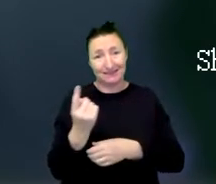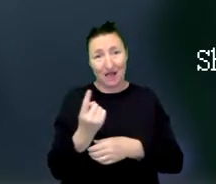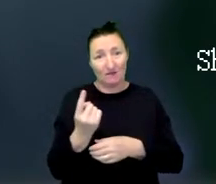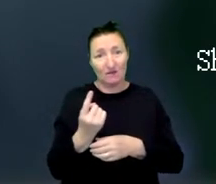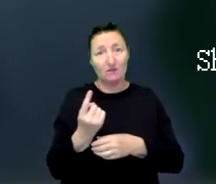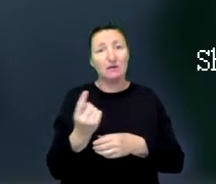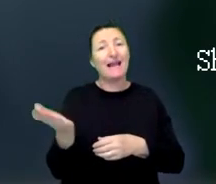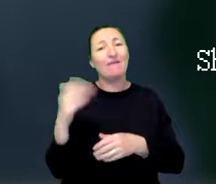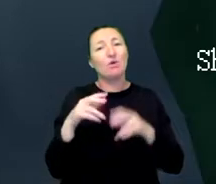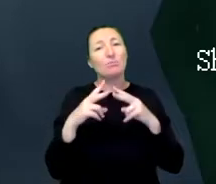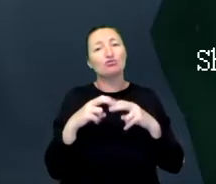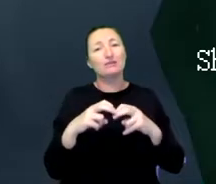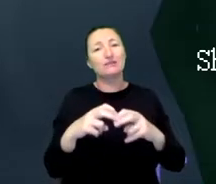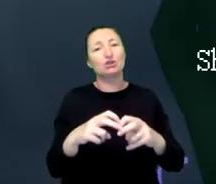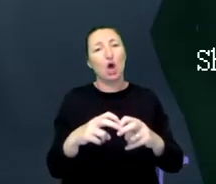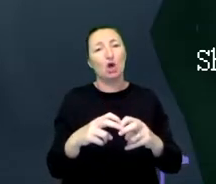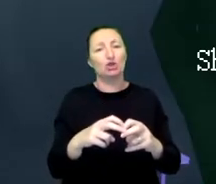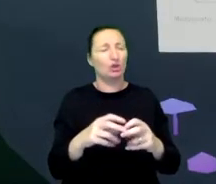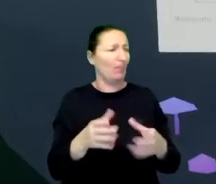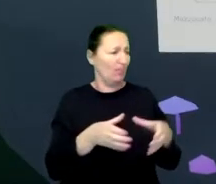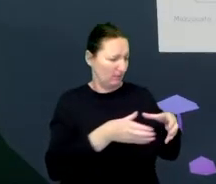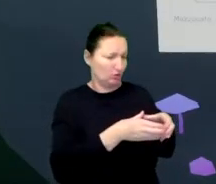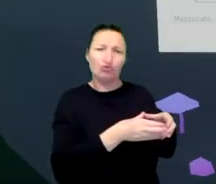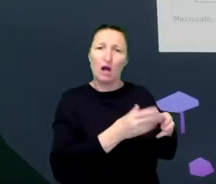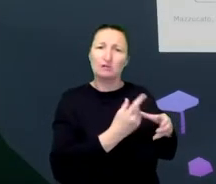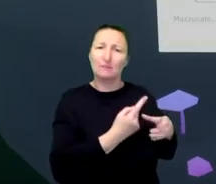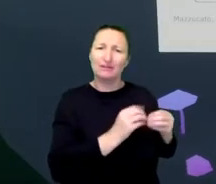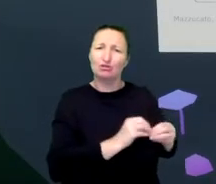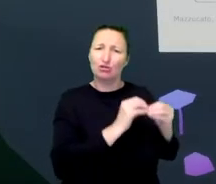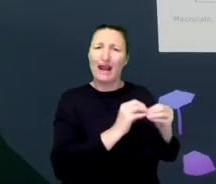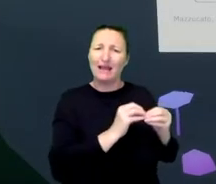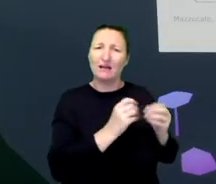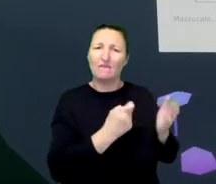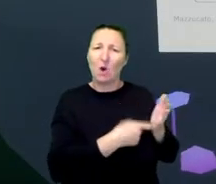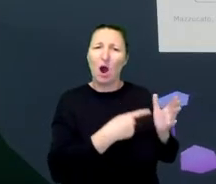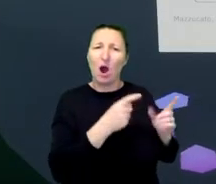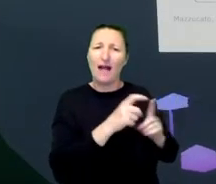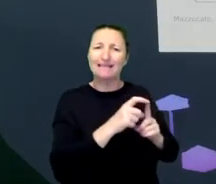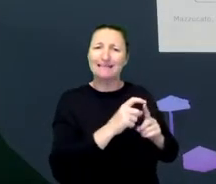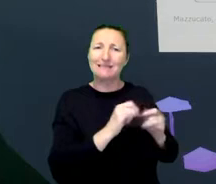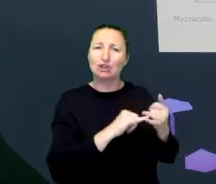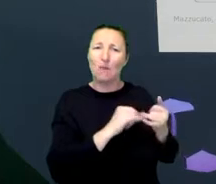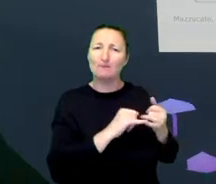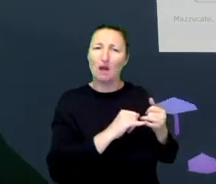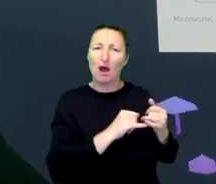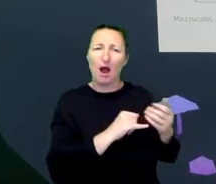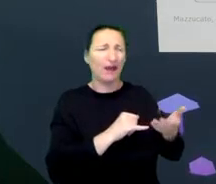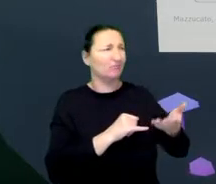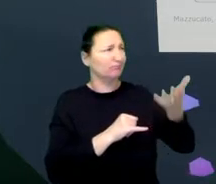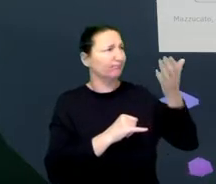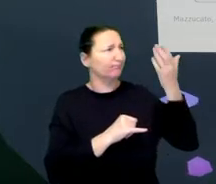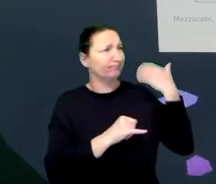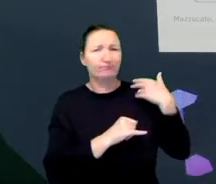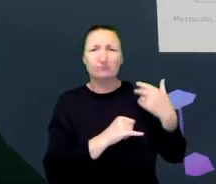research that Trust did for the Serpentine R&D platform back in 2020,